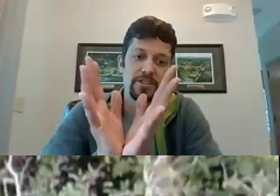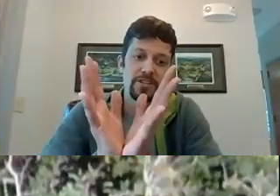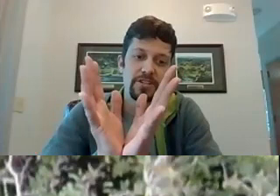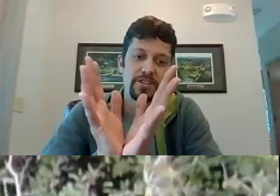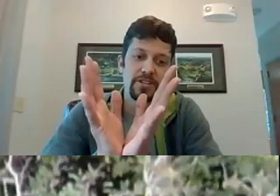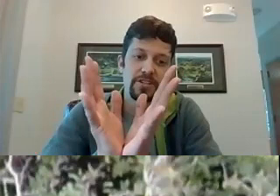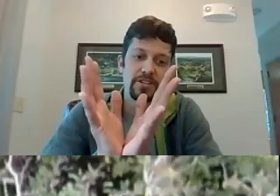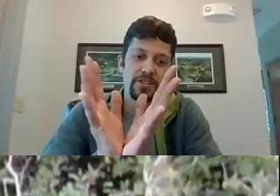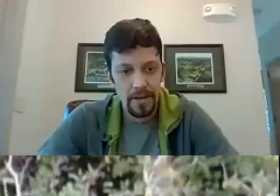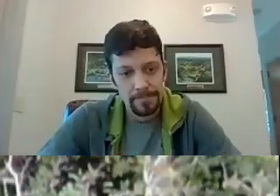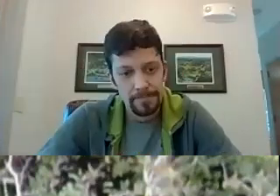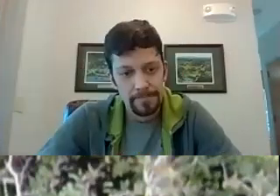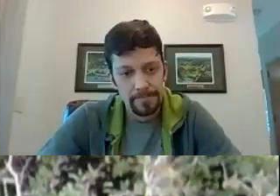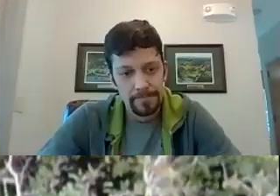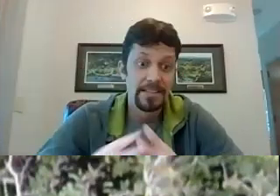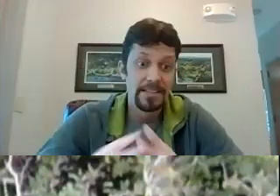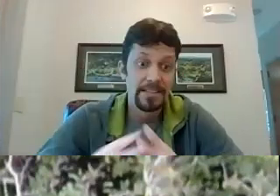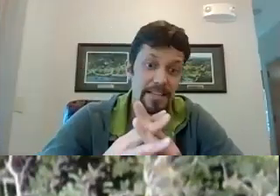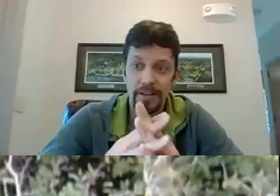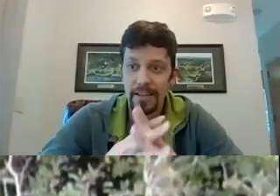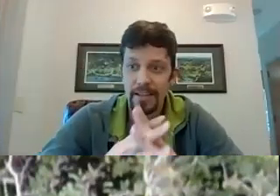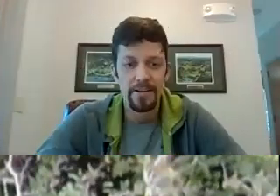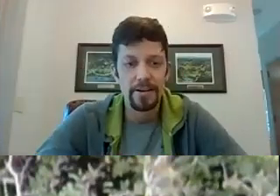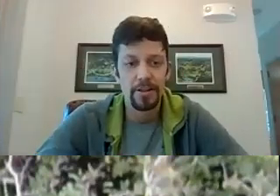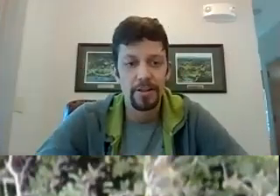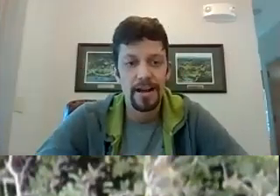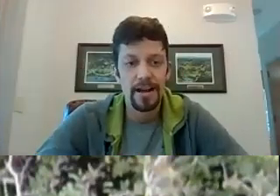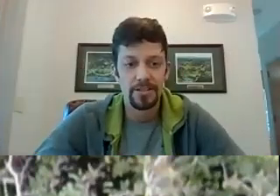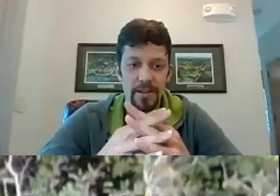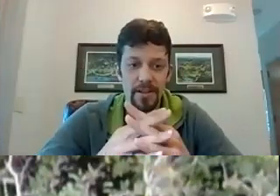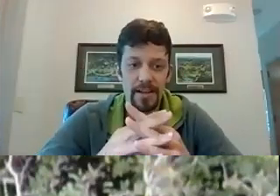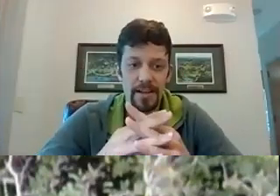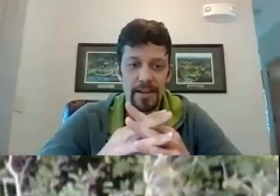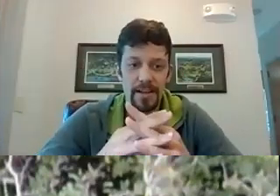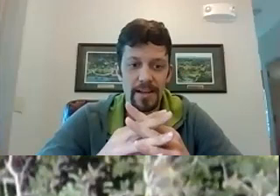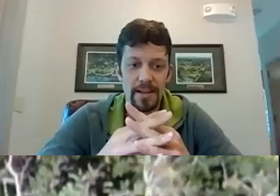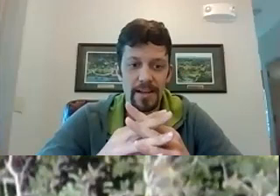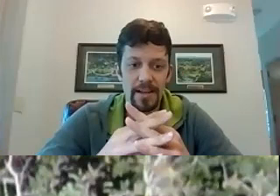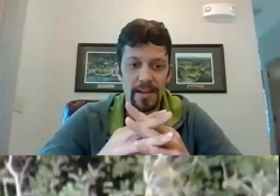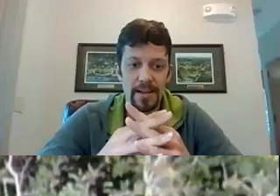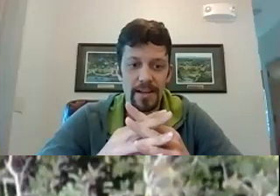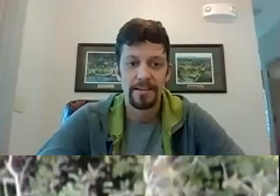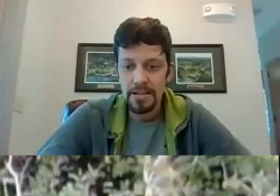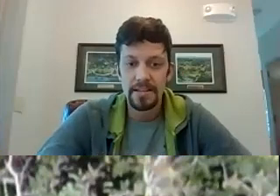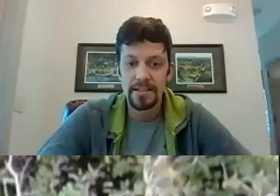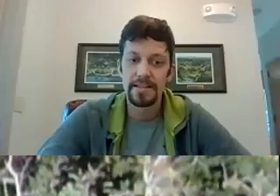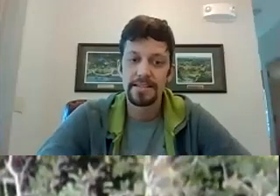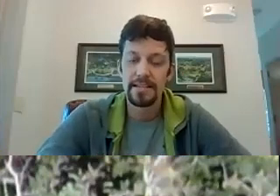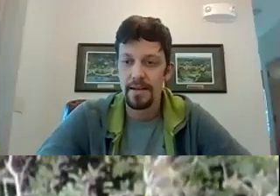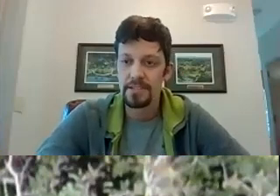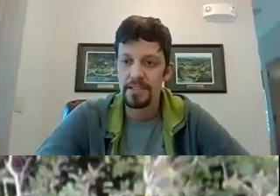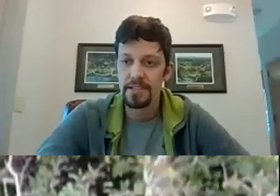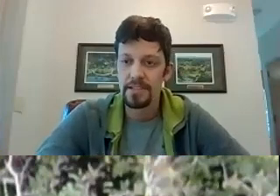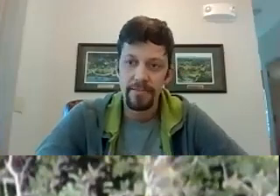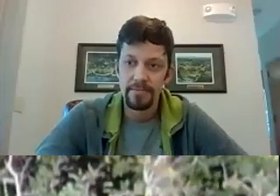little, kind of teeth-looking things kind of interlocked and trap the fly in there. Because there's these enzymes